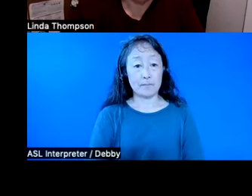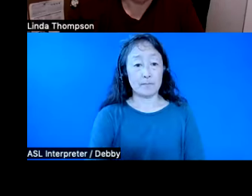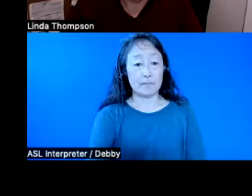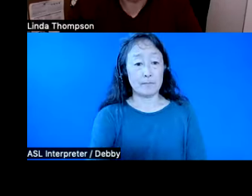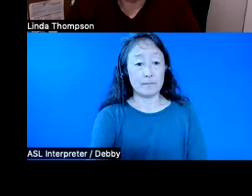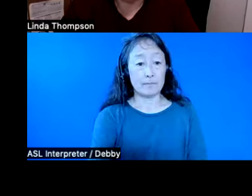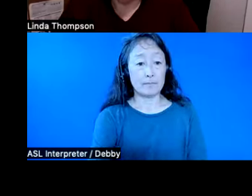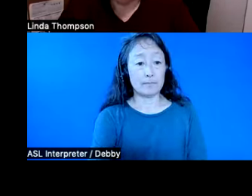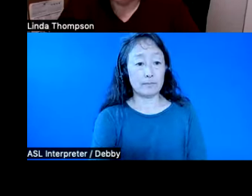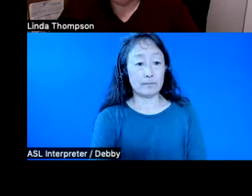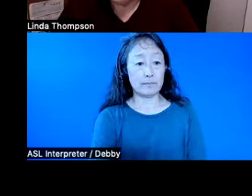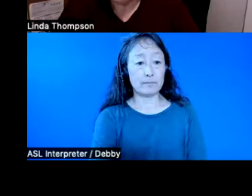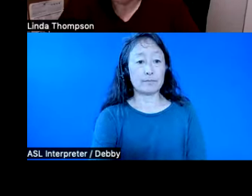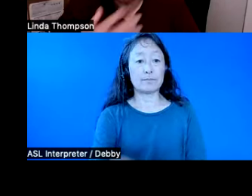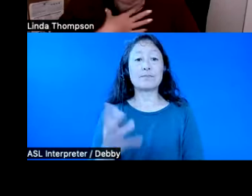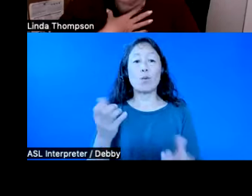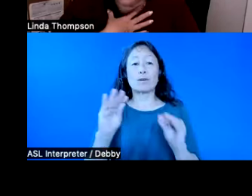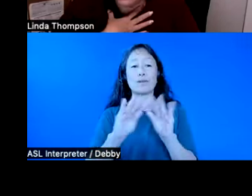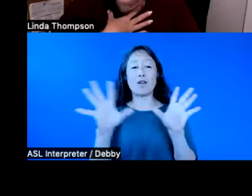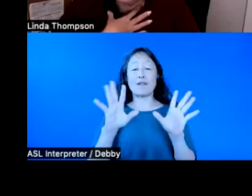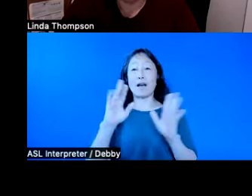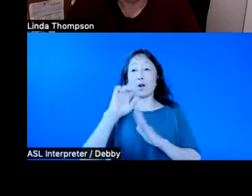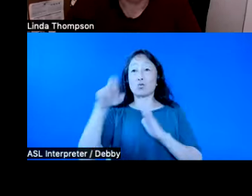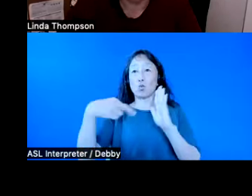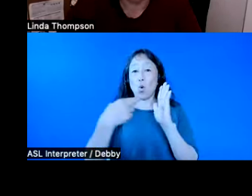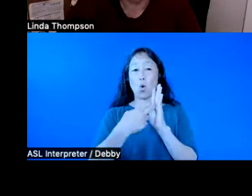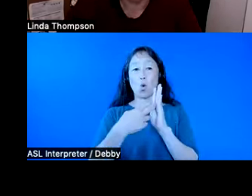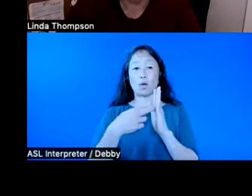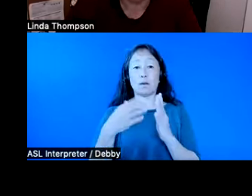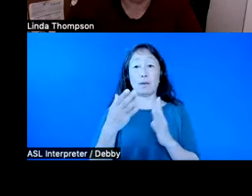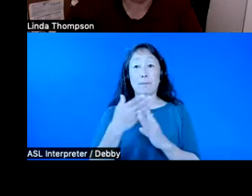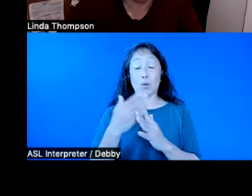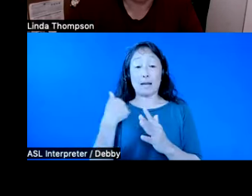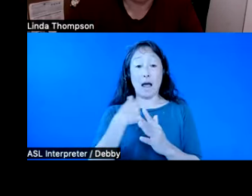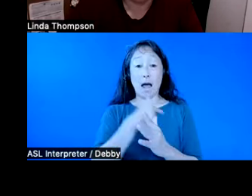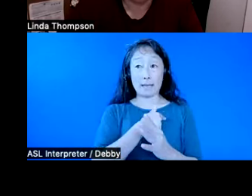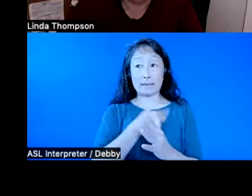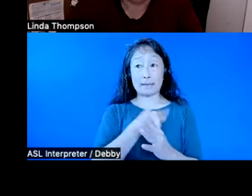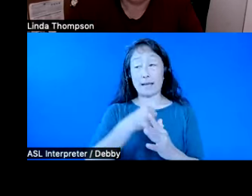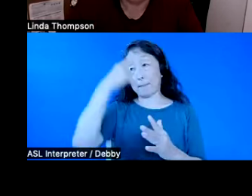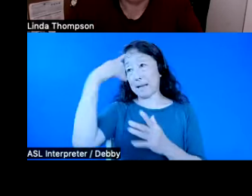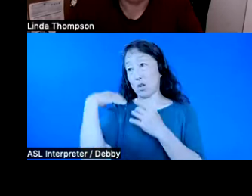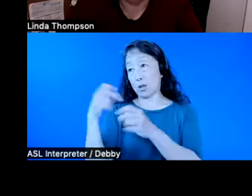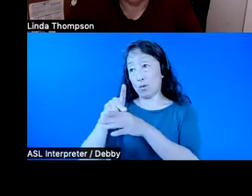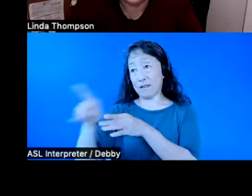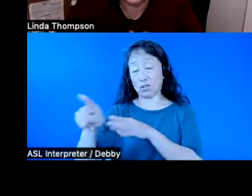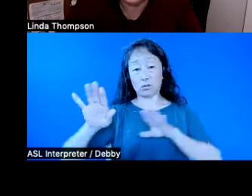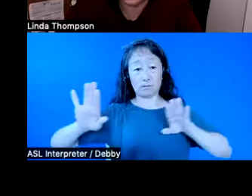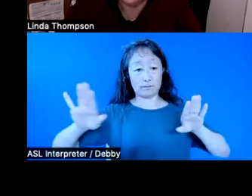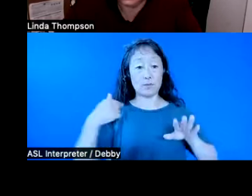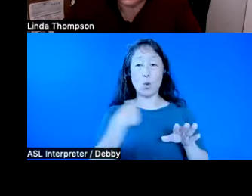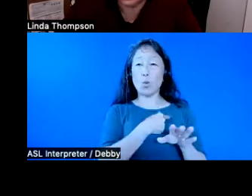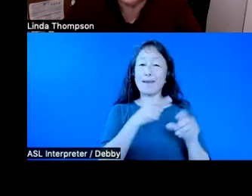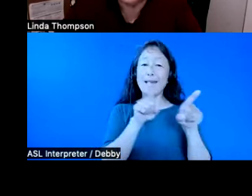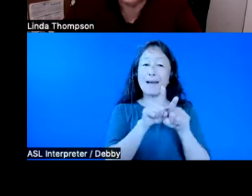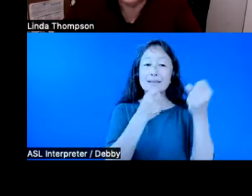So this is the role clarification between us and mental health professionals. Is we as